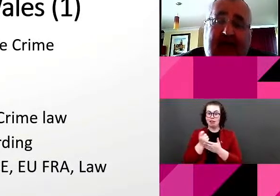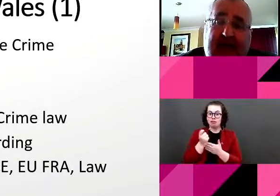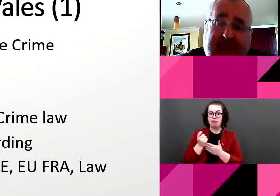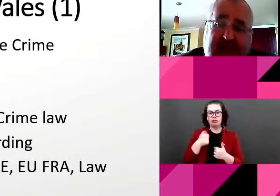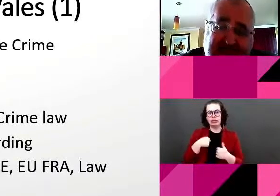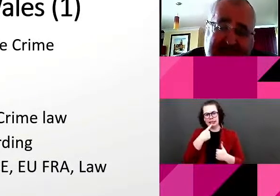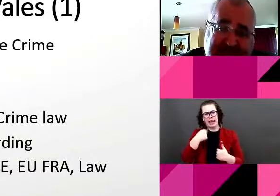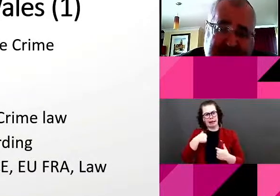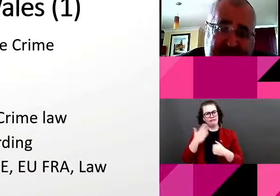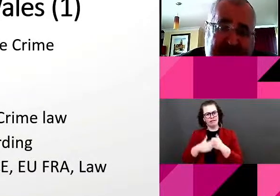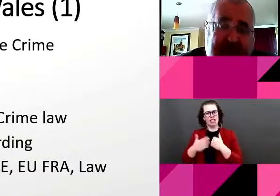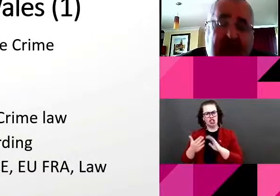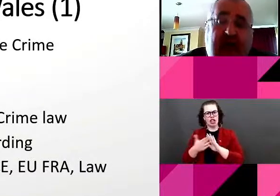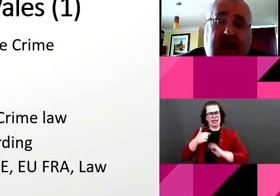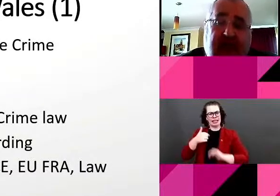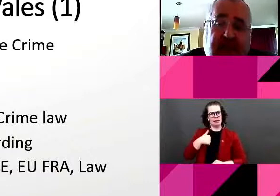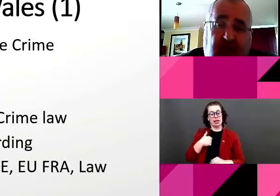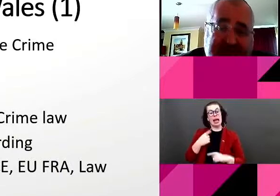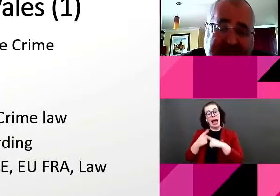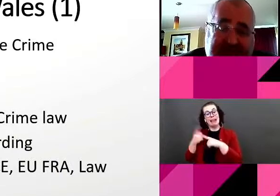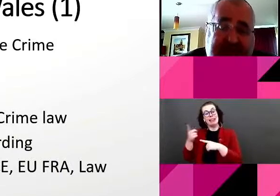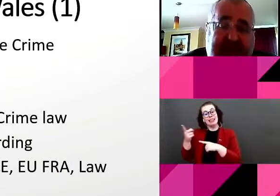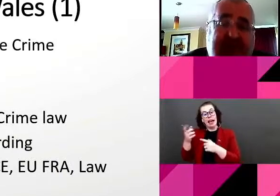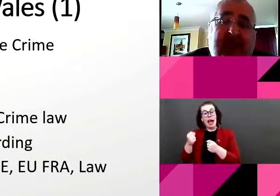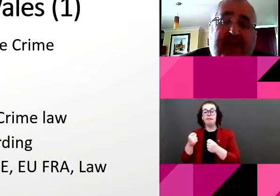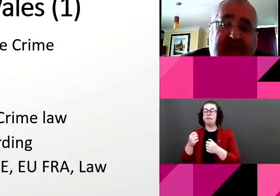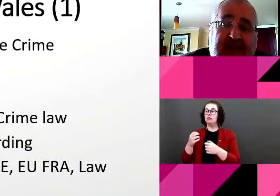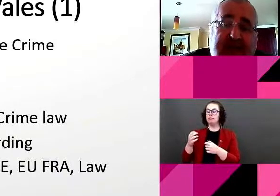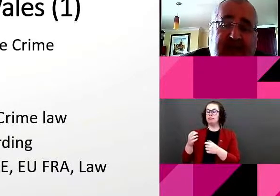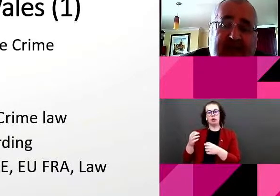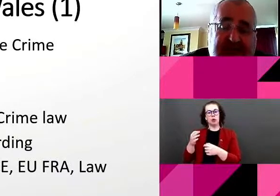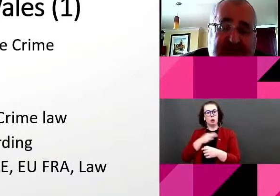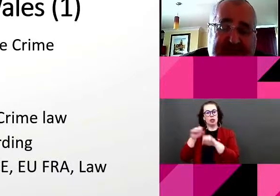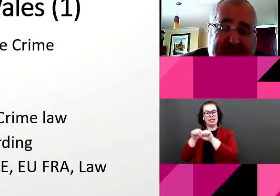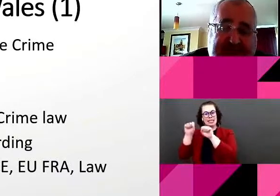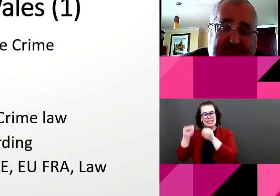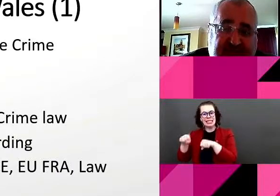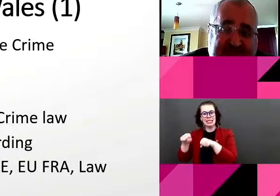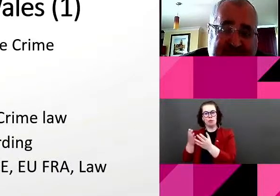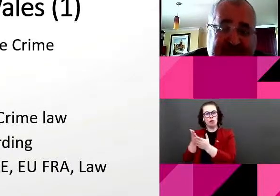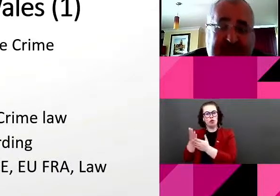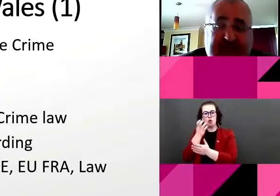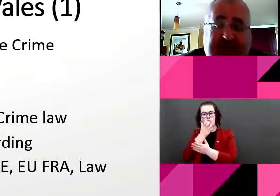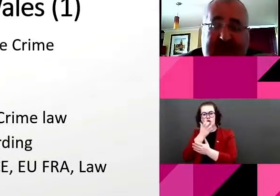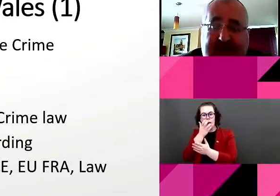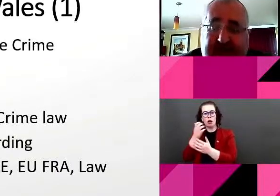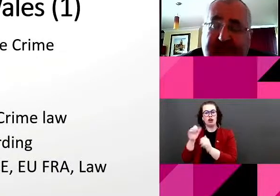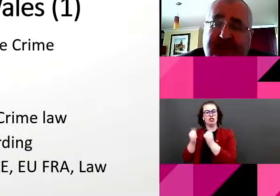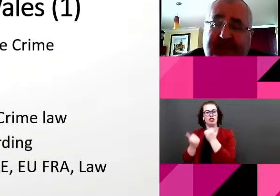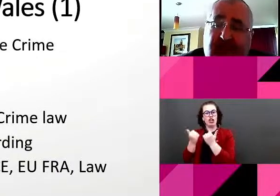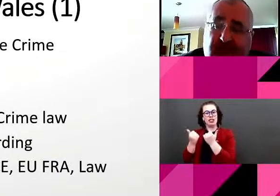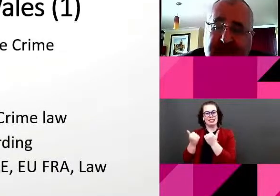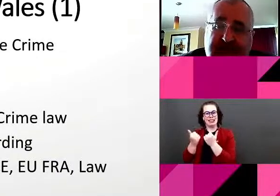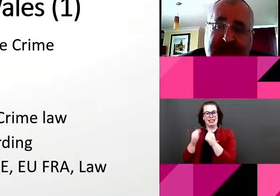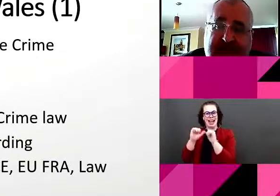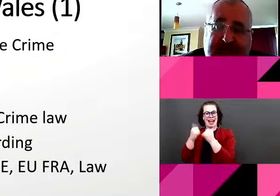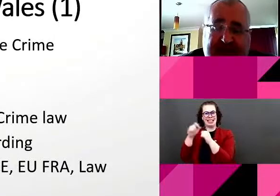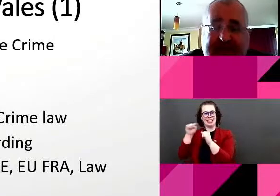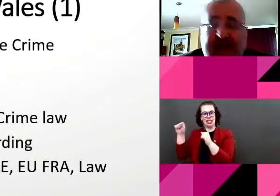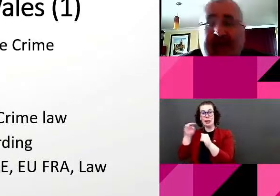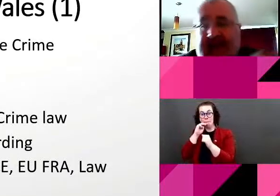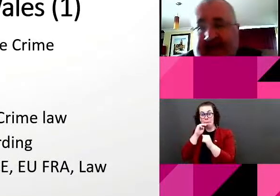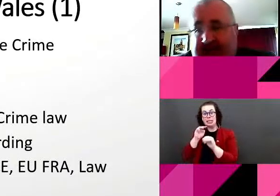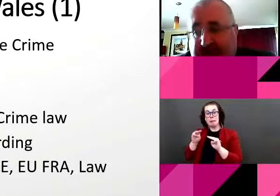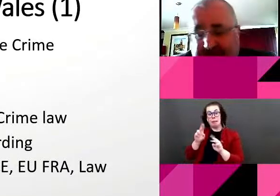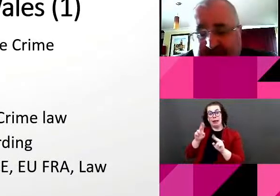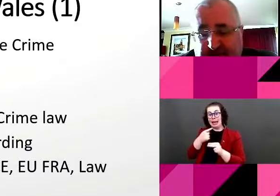policy and practice domain across the various criminal justice agencies that enables recording to take